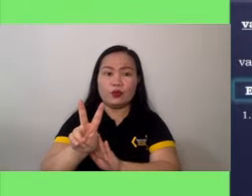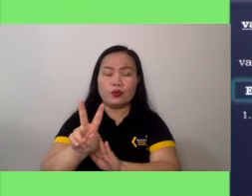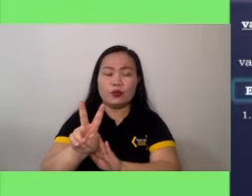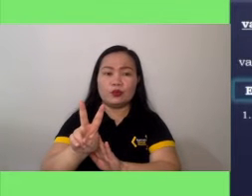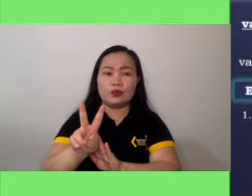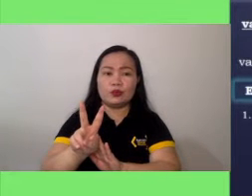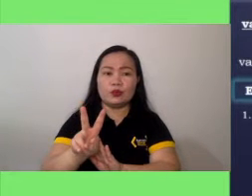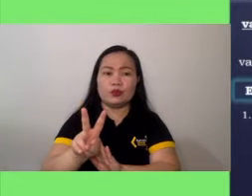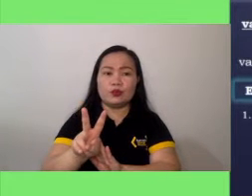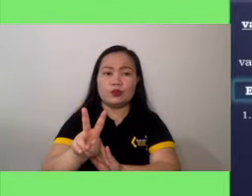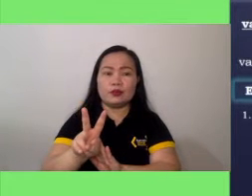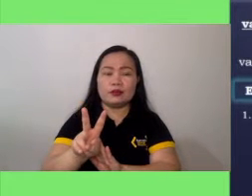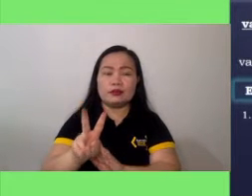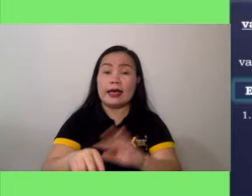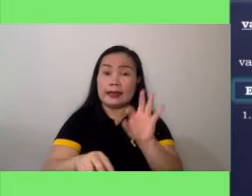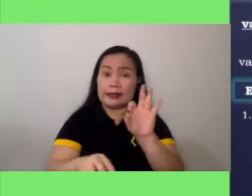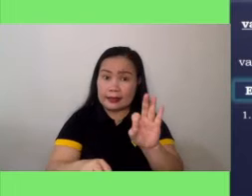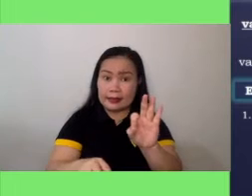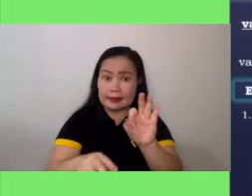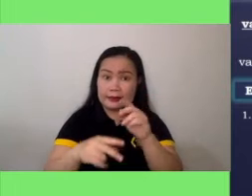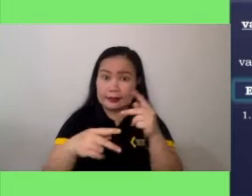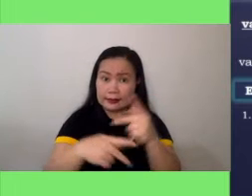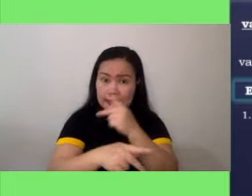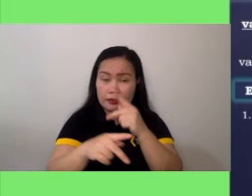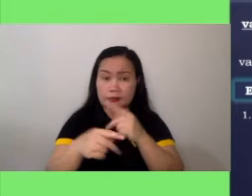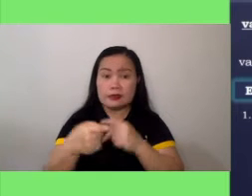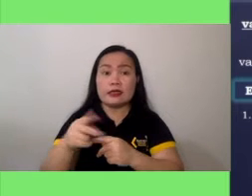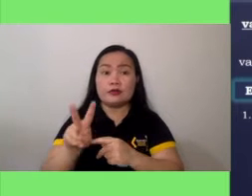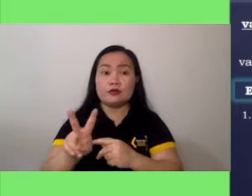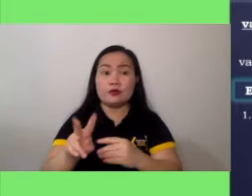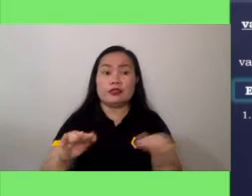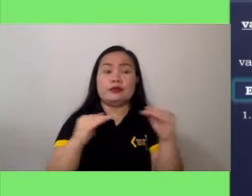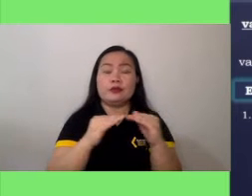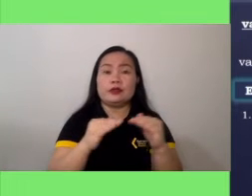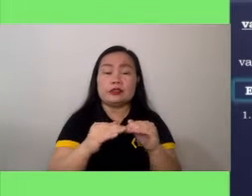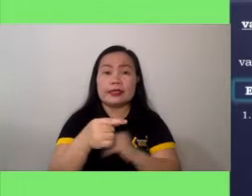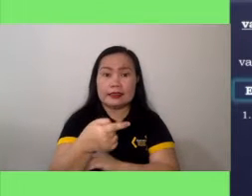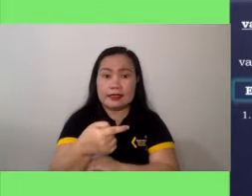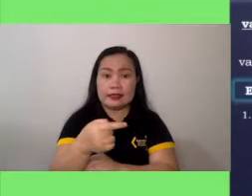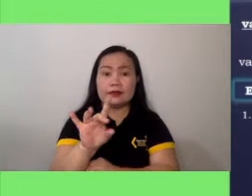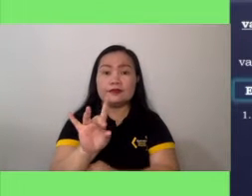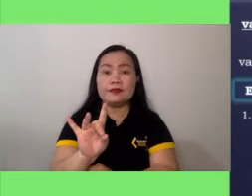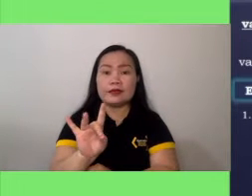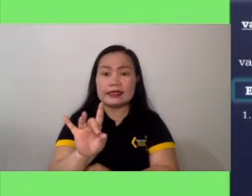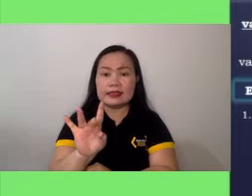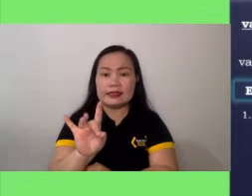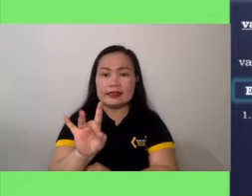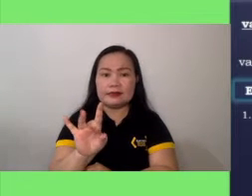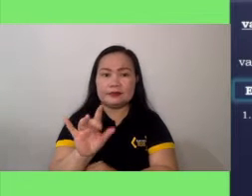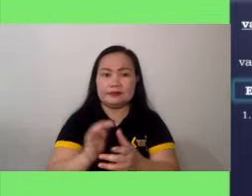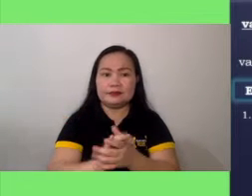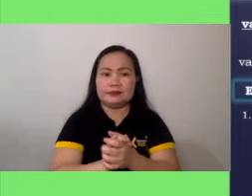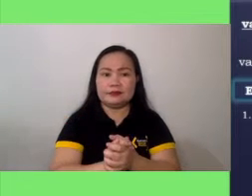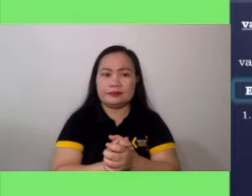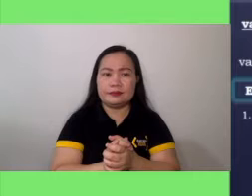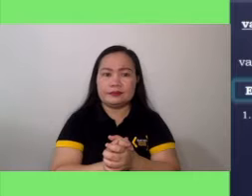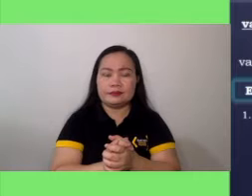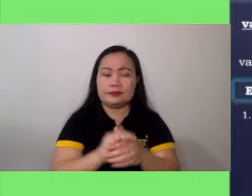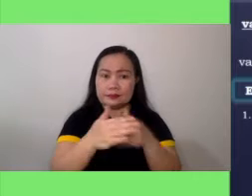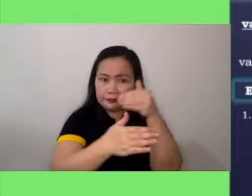So, ito pala yung tinimes natin ha. 3 times 3, 9. And then, negative 2. So, 9 times negative 2, that is negative